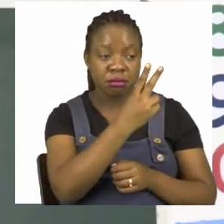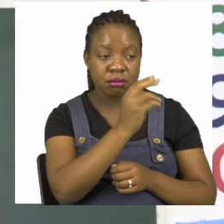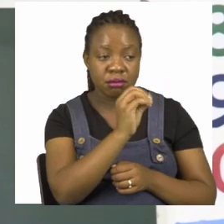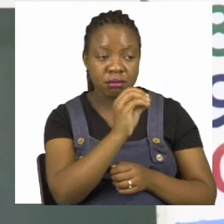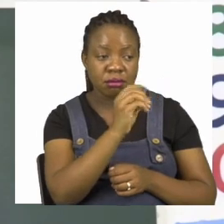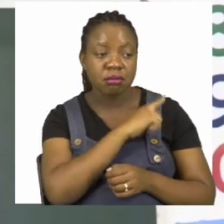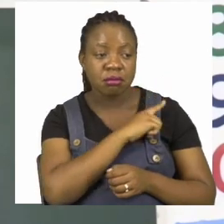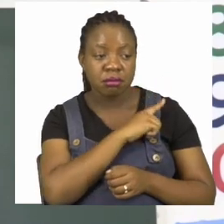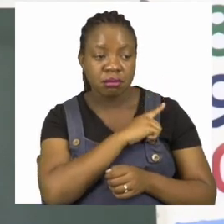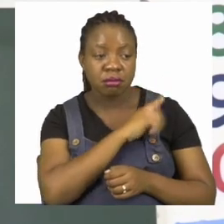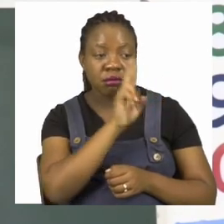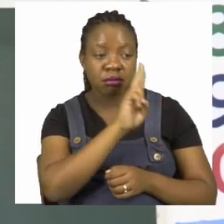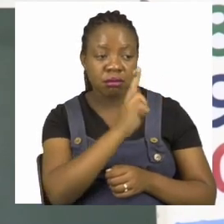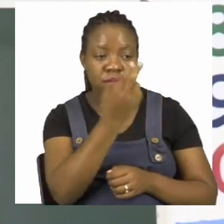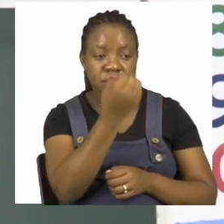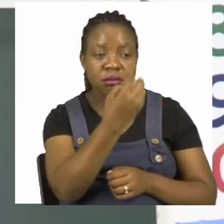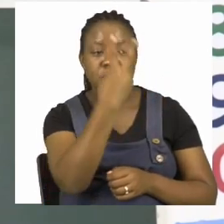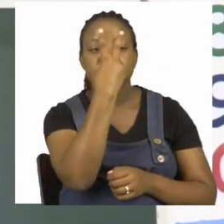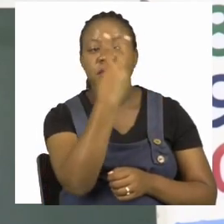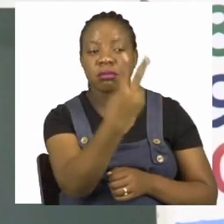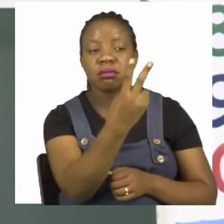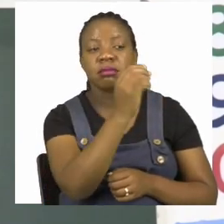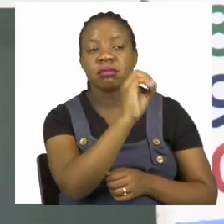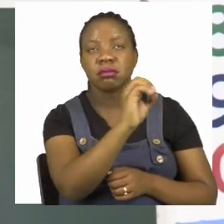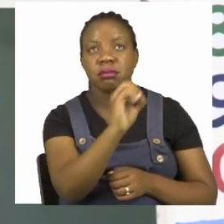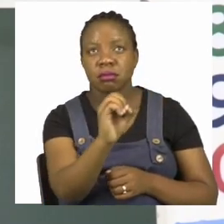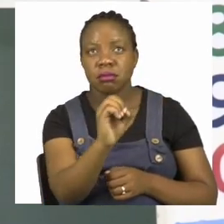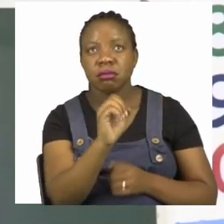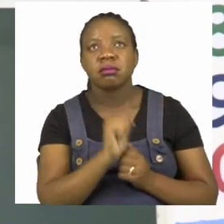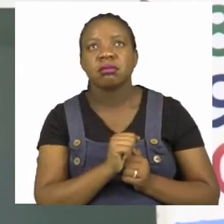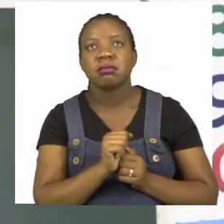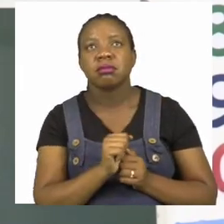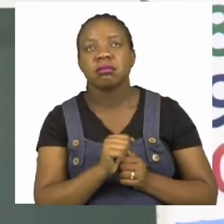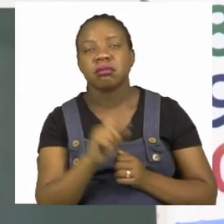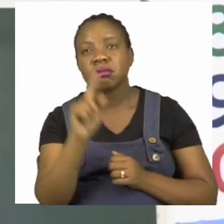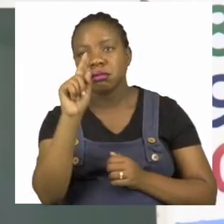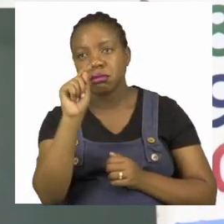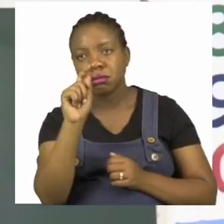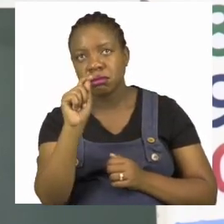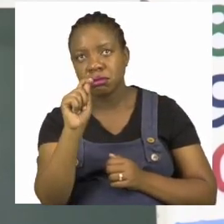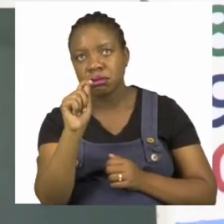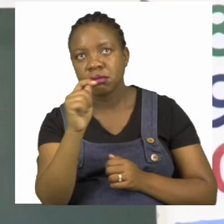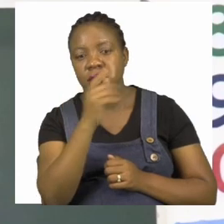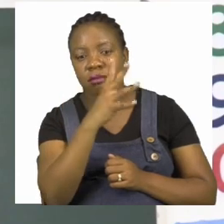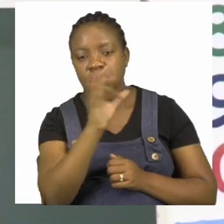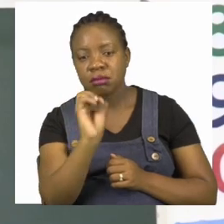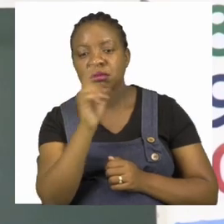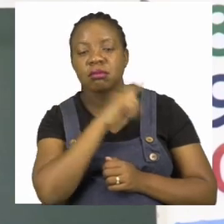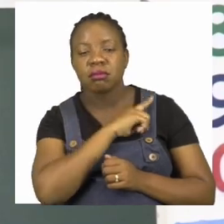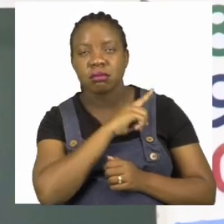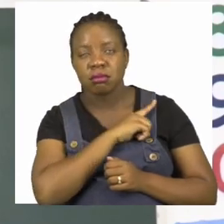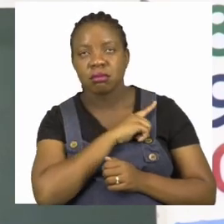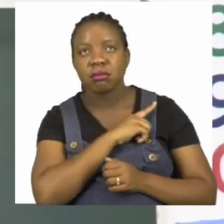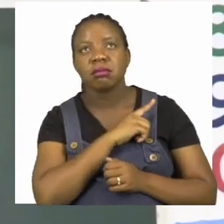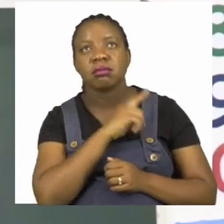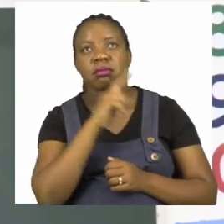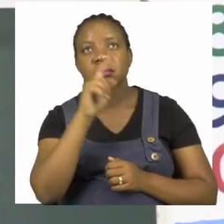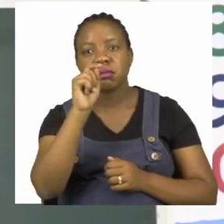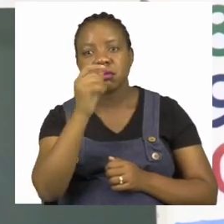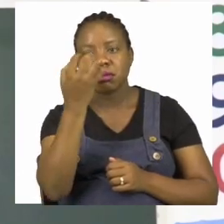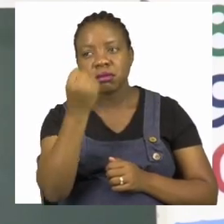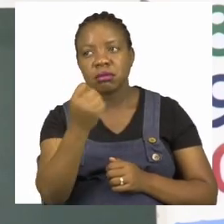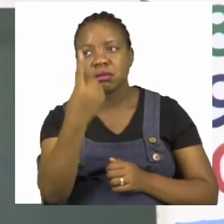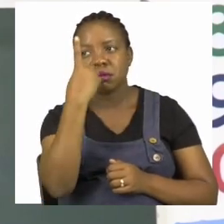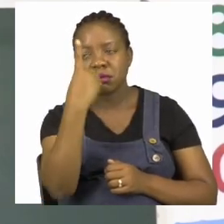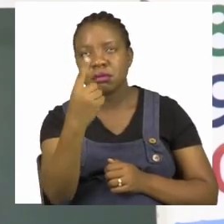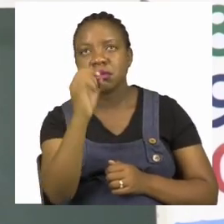And then the last one is Mrs. Units. 1, 2, 3. So that means it's